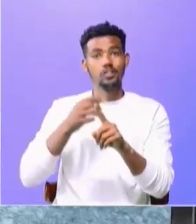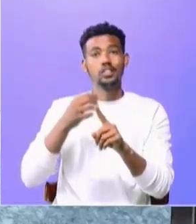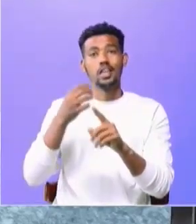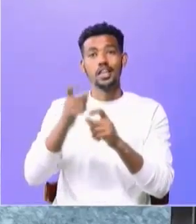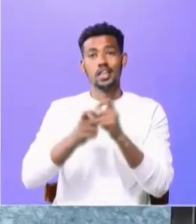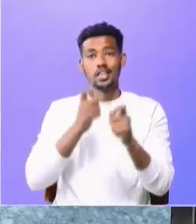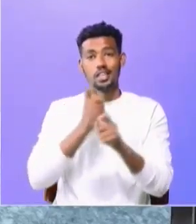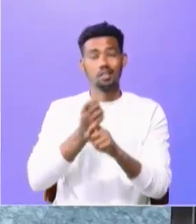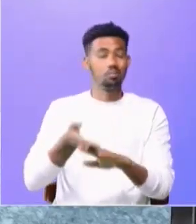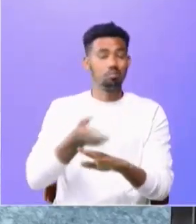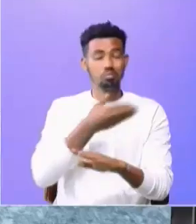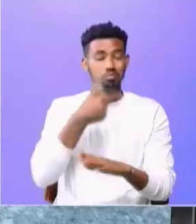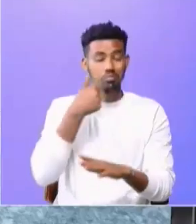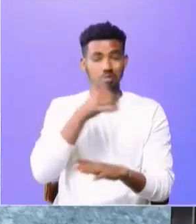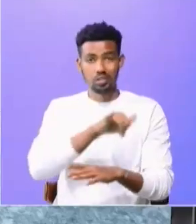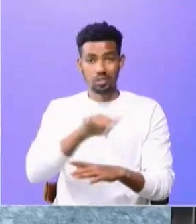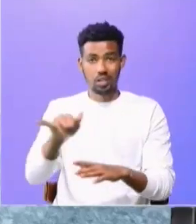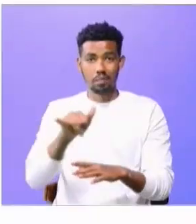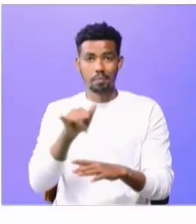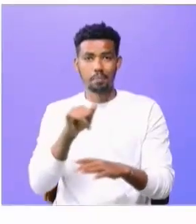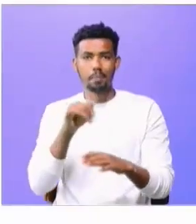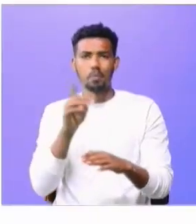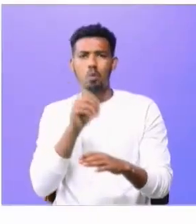I mentioned before, in.